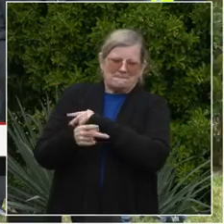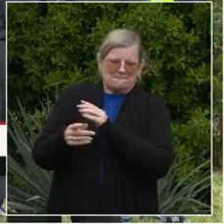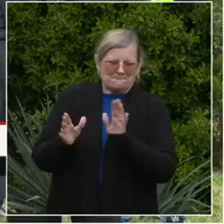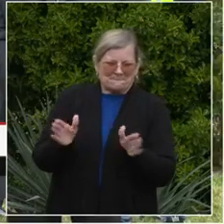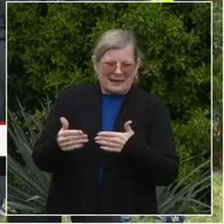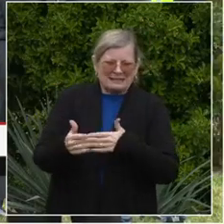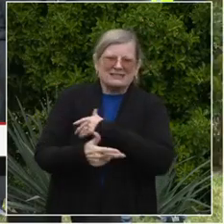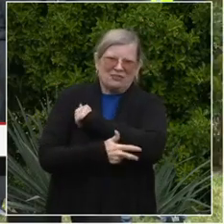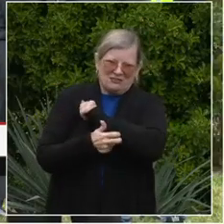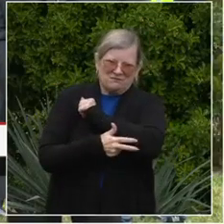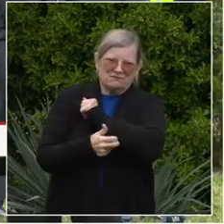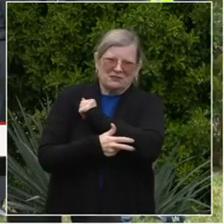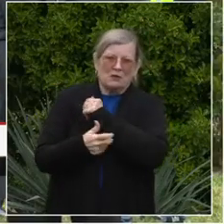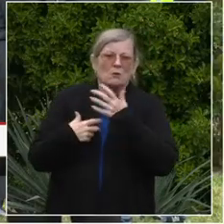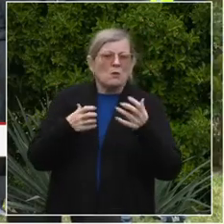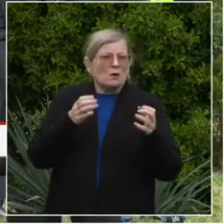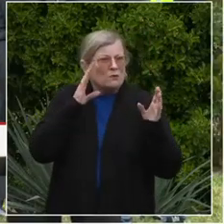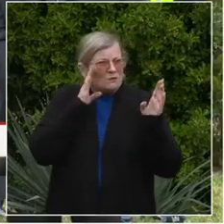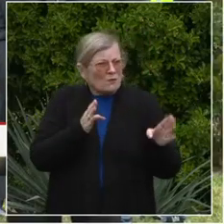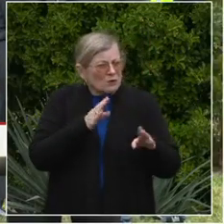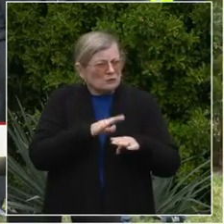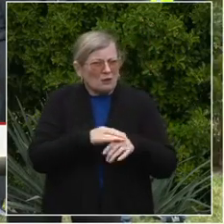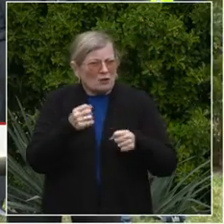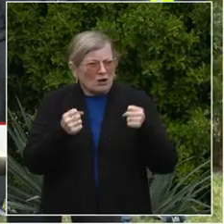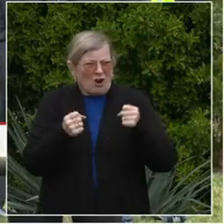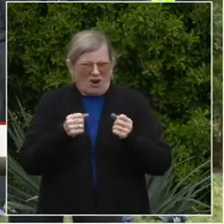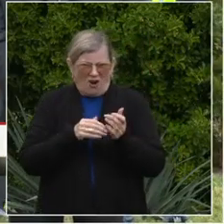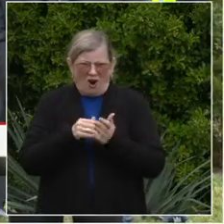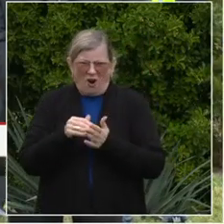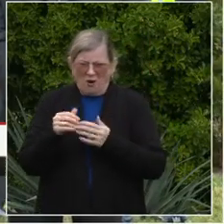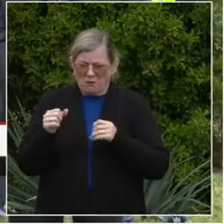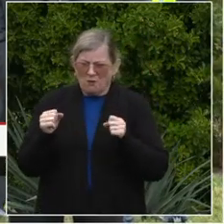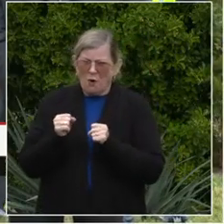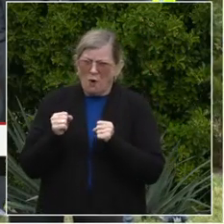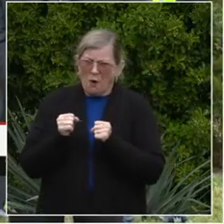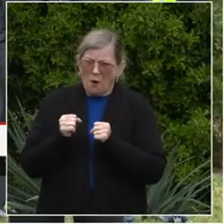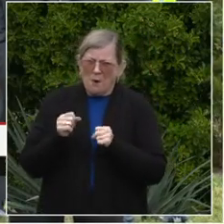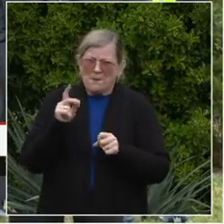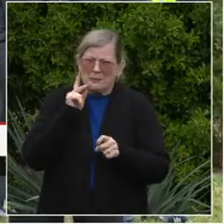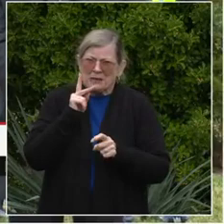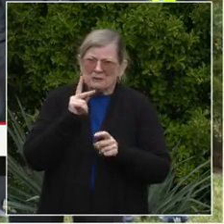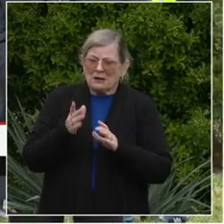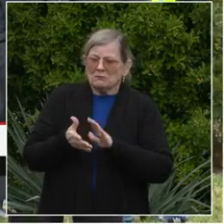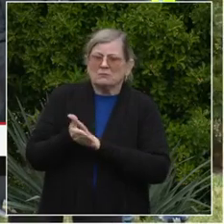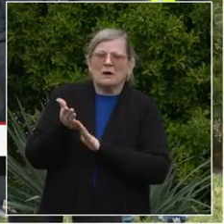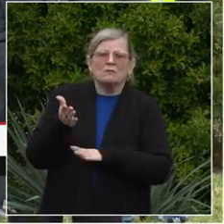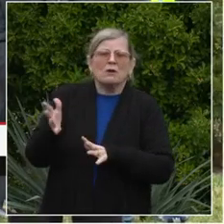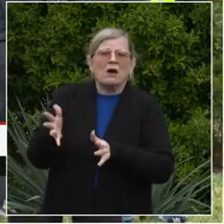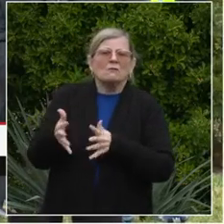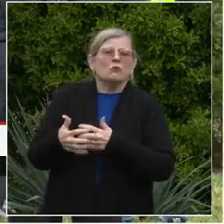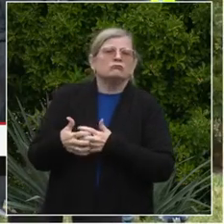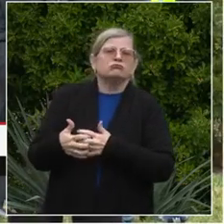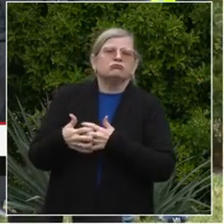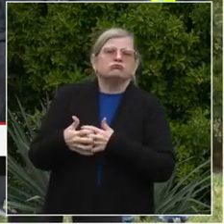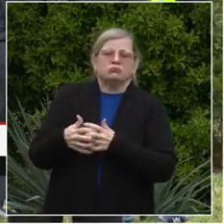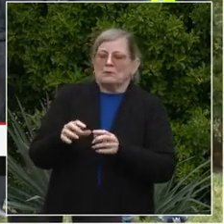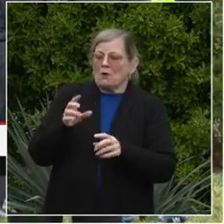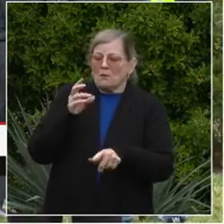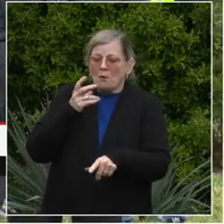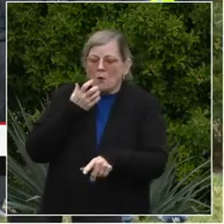of cars that are oftentimes, as it's getting cold out, people are leaving their cars running unattended because they're trying to warm them up in the morning and get the kids in the